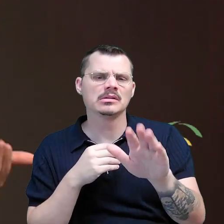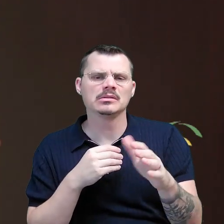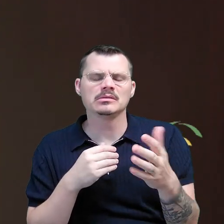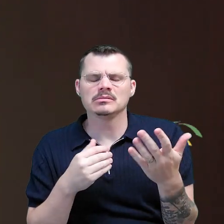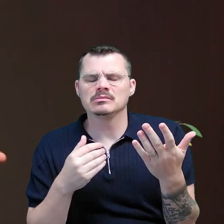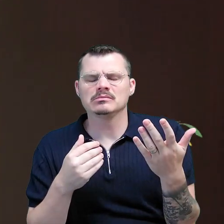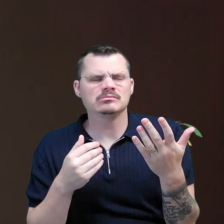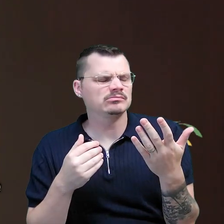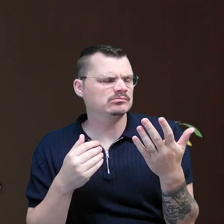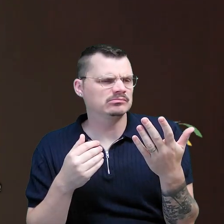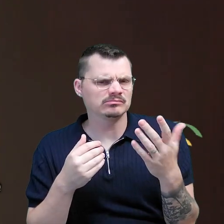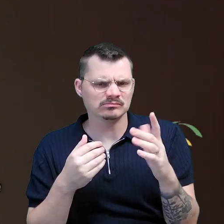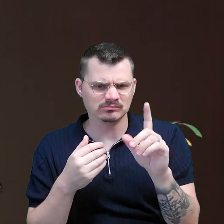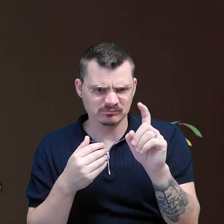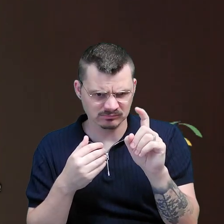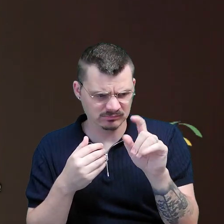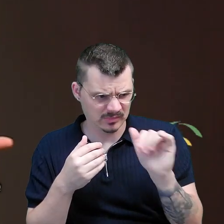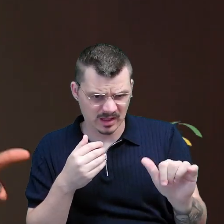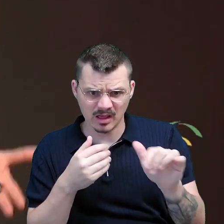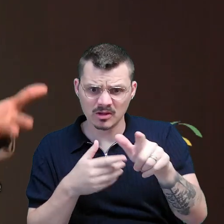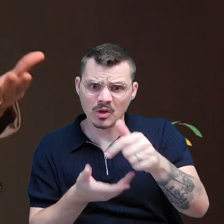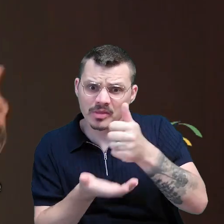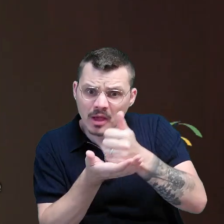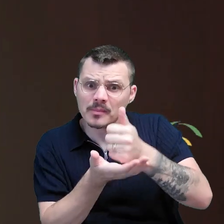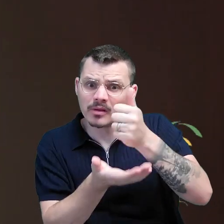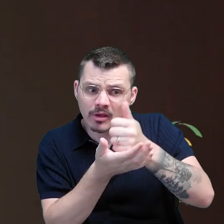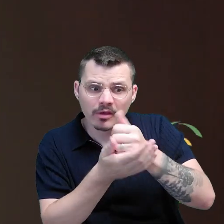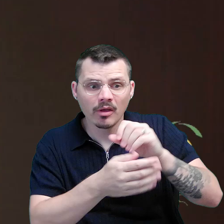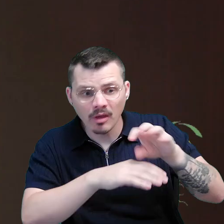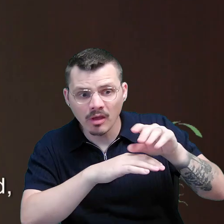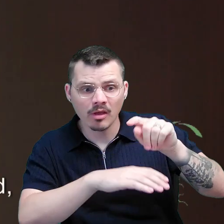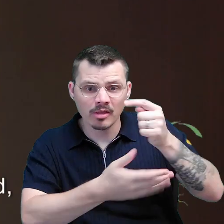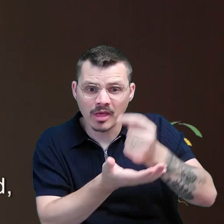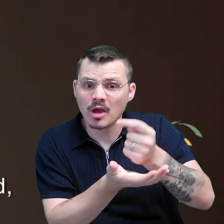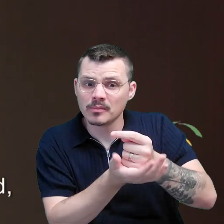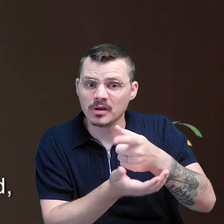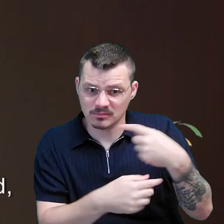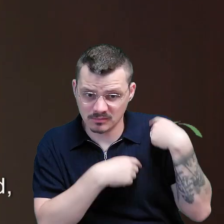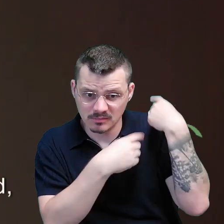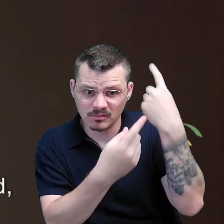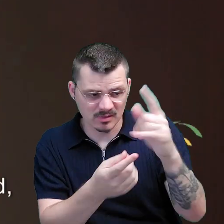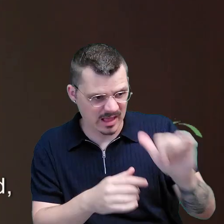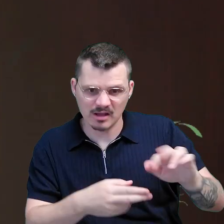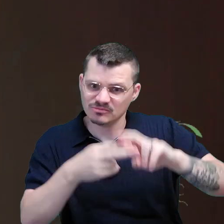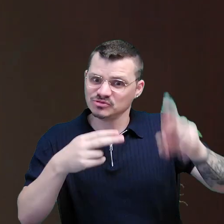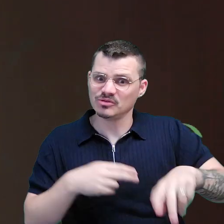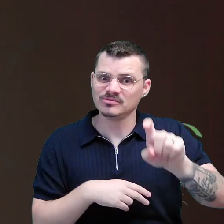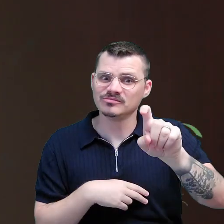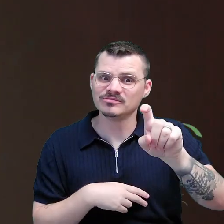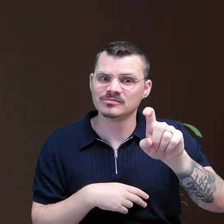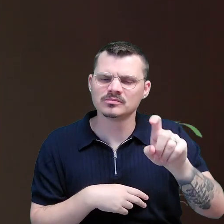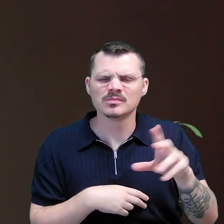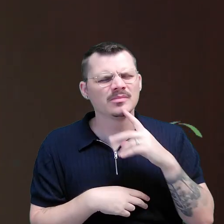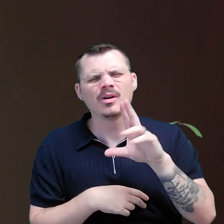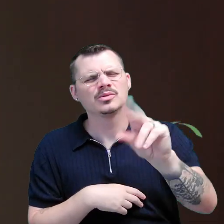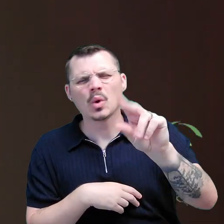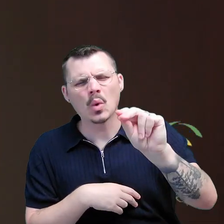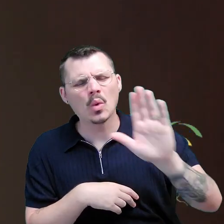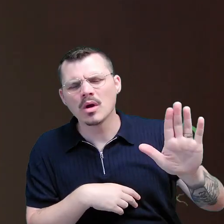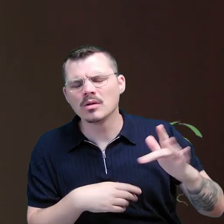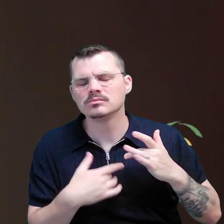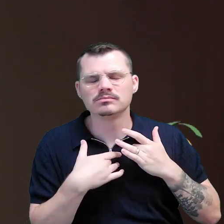what is this a result of all that therapy you've been doing for all these years? And the parents said, oh no, he's always been like